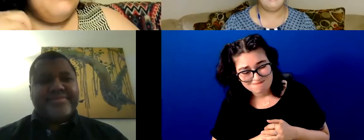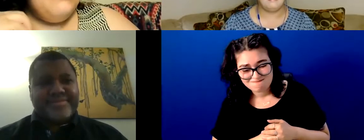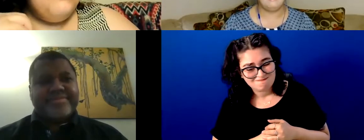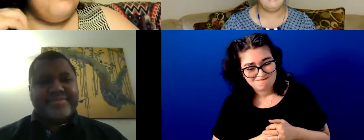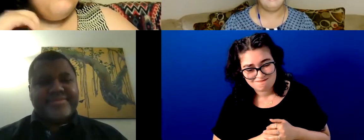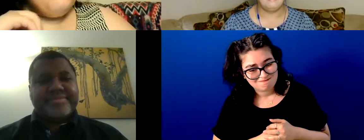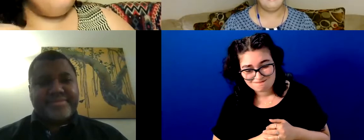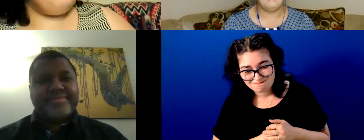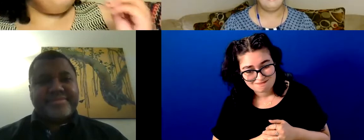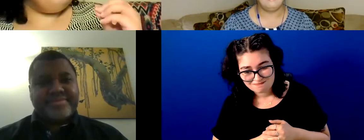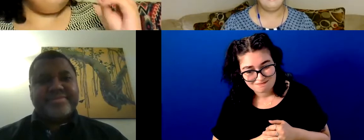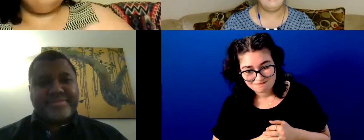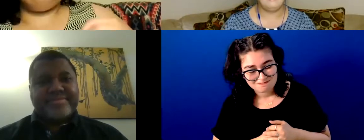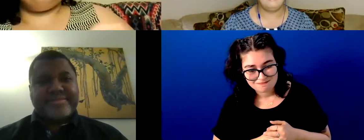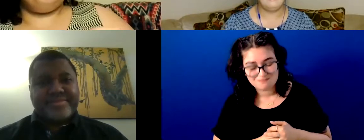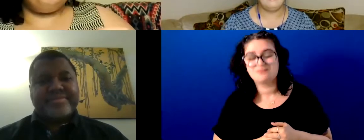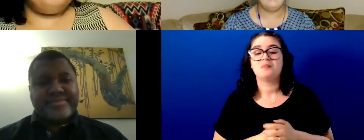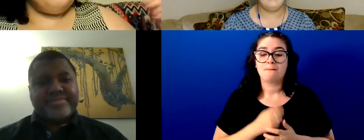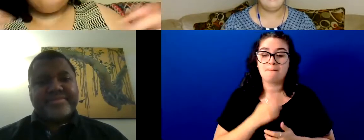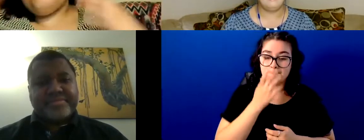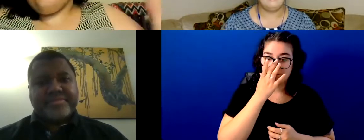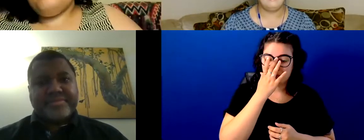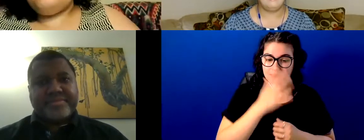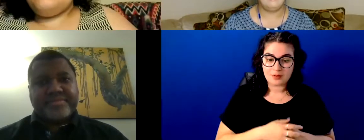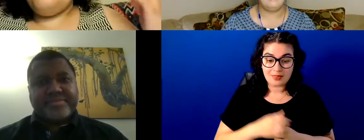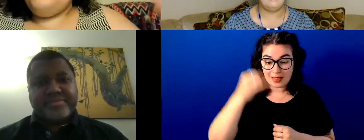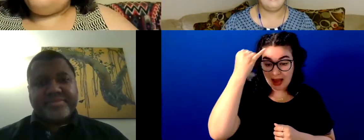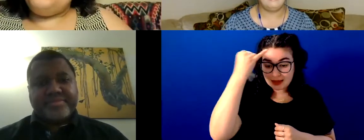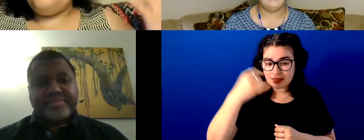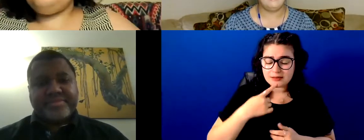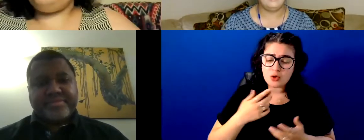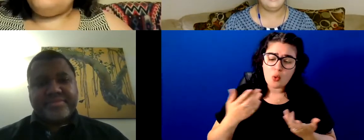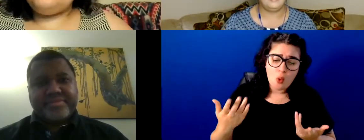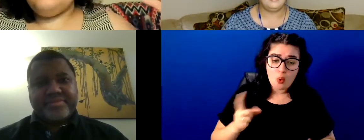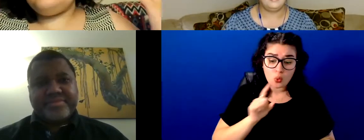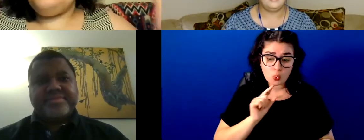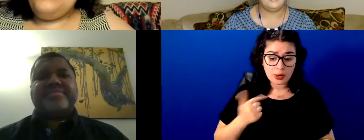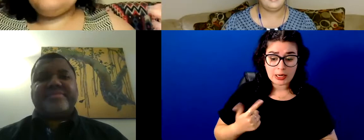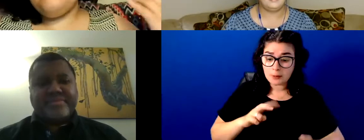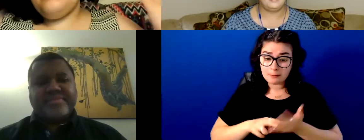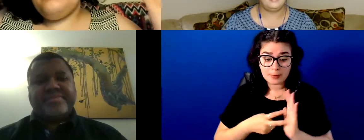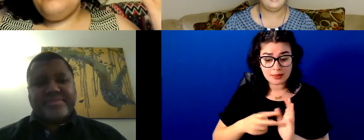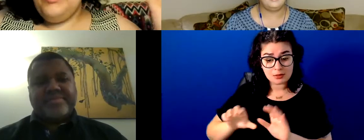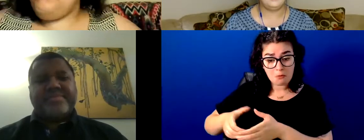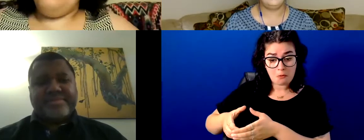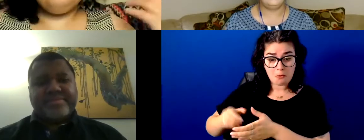like, the idea that people are like, well, they're like being queer makes you marginalized, so you can't just like, you can't